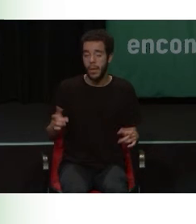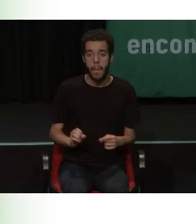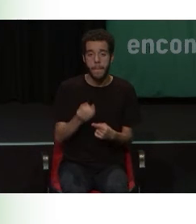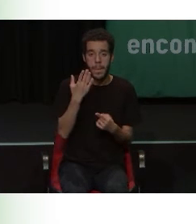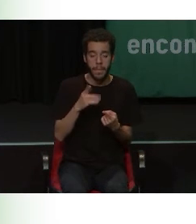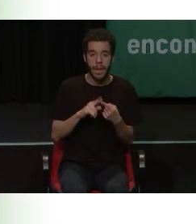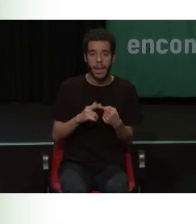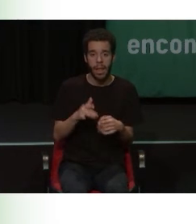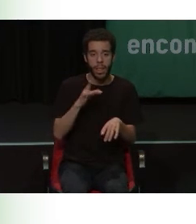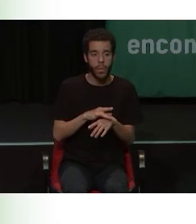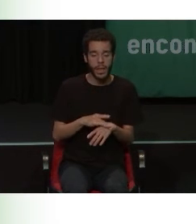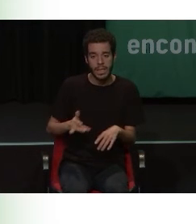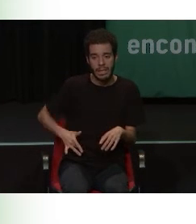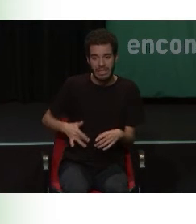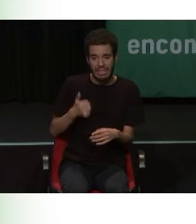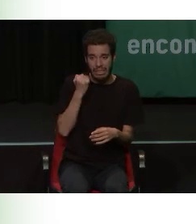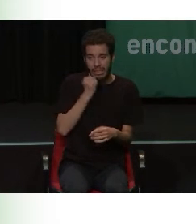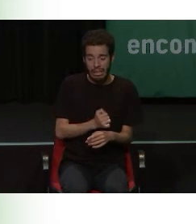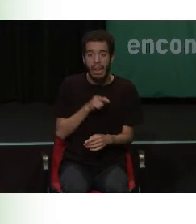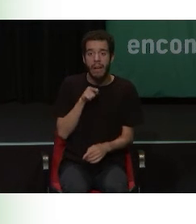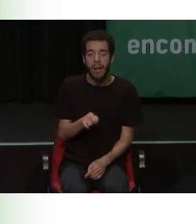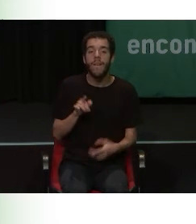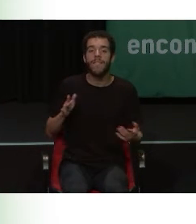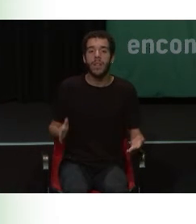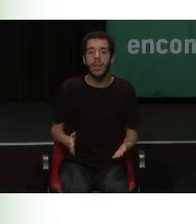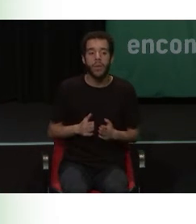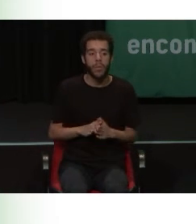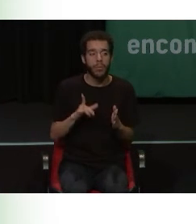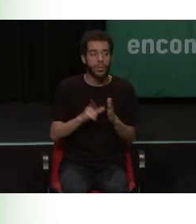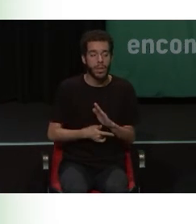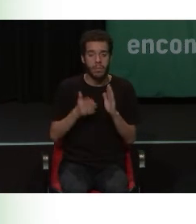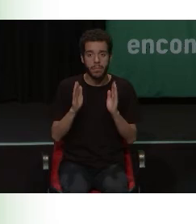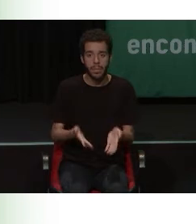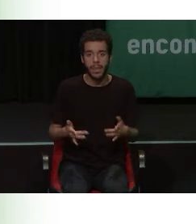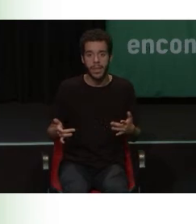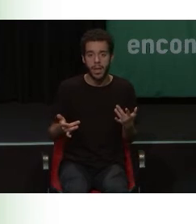Regarding acute kidney injury, the project